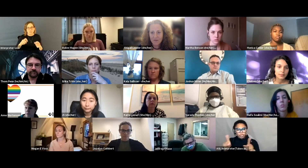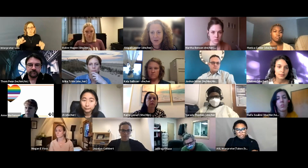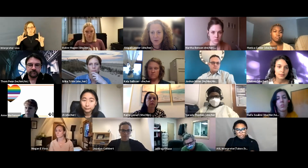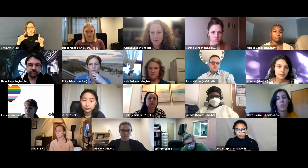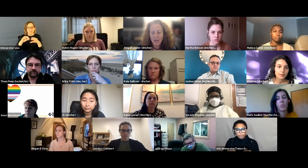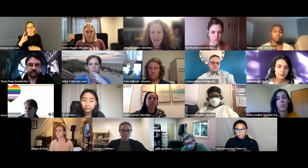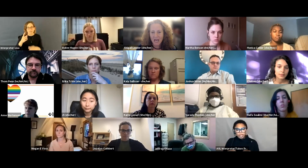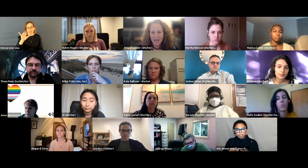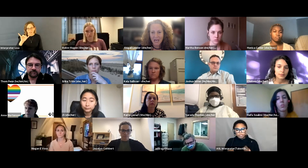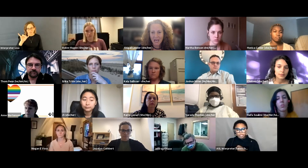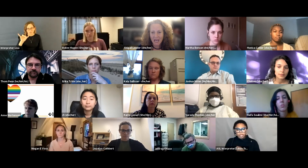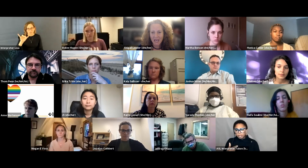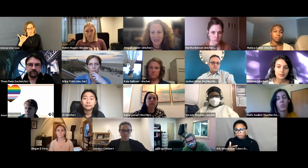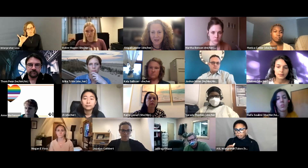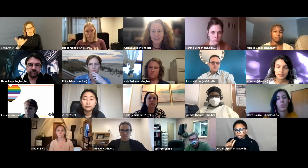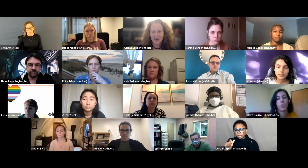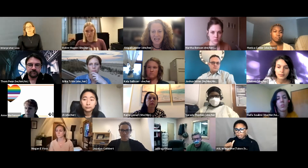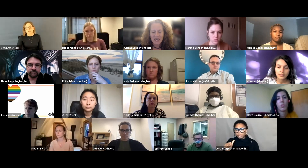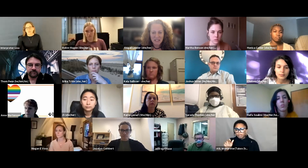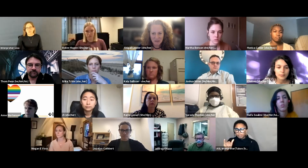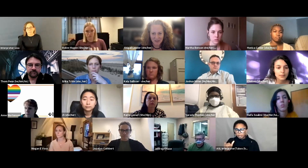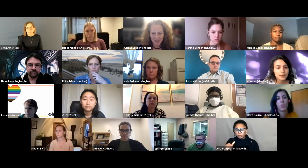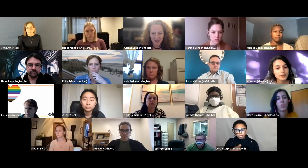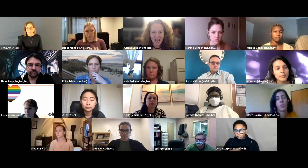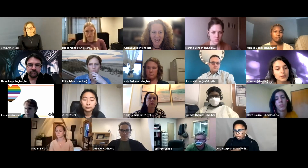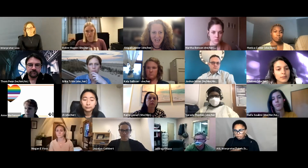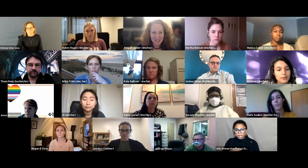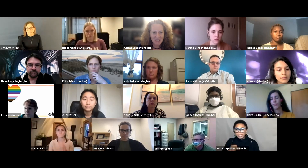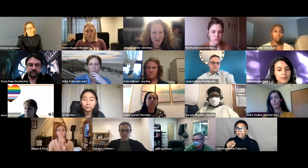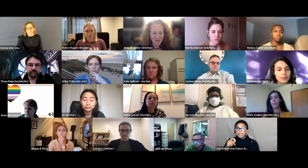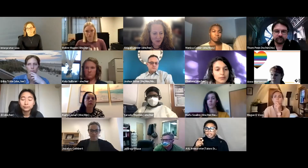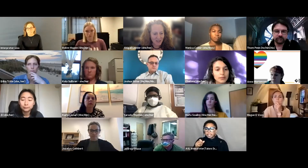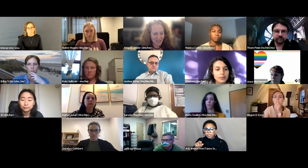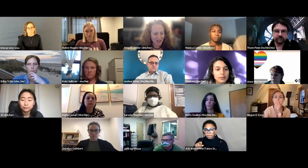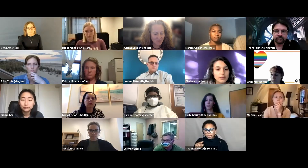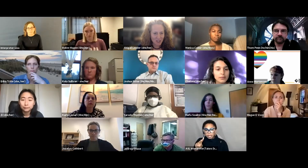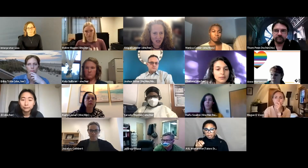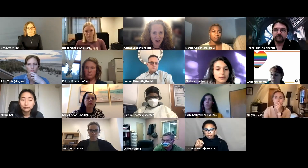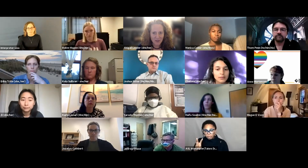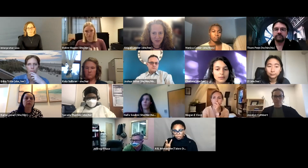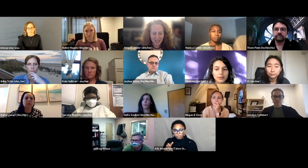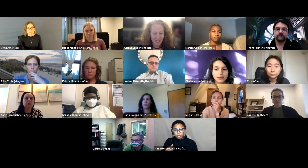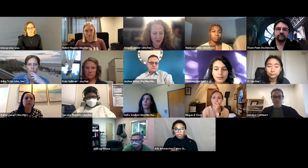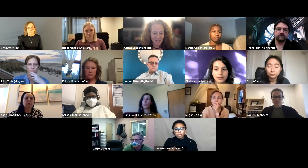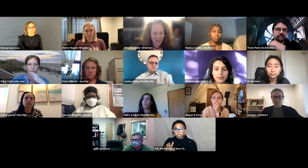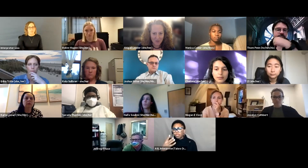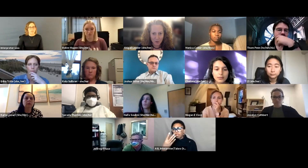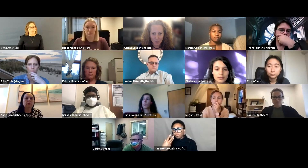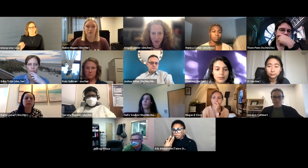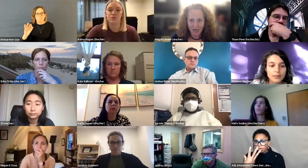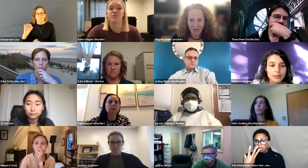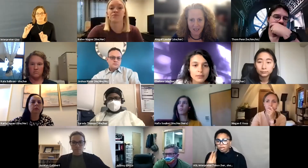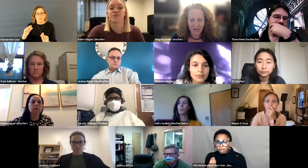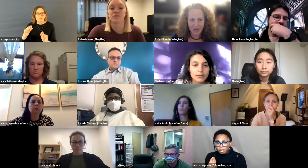gallery view. No, sorry, in speaker view. And also if you could turn off your video if